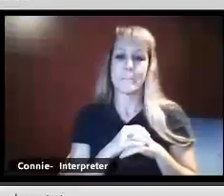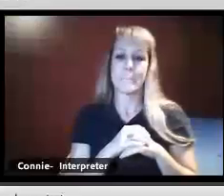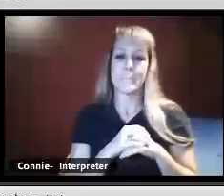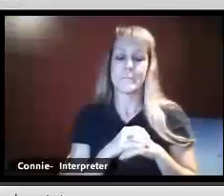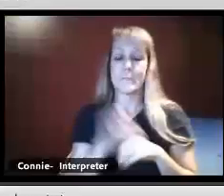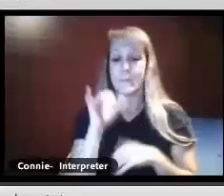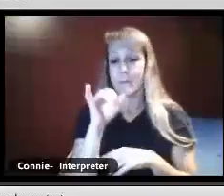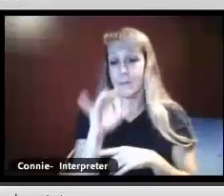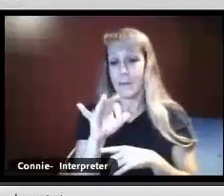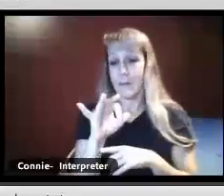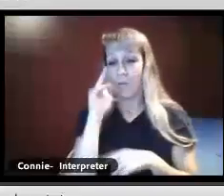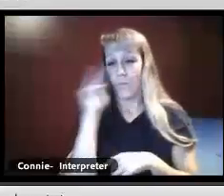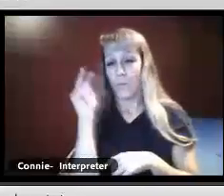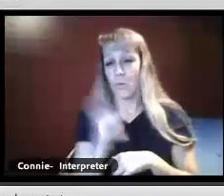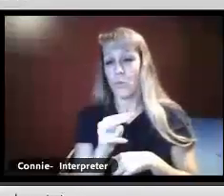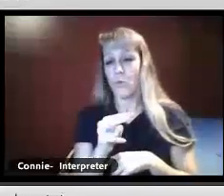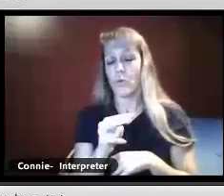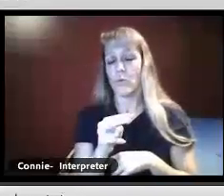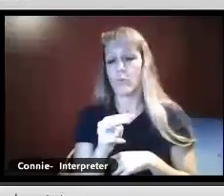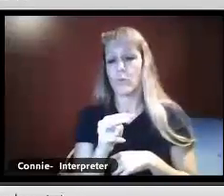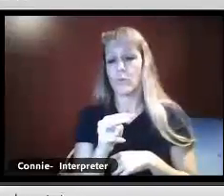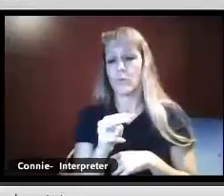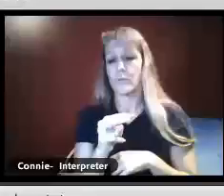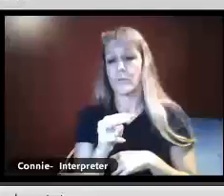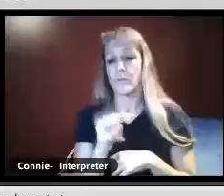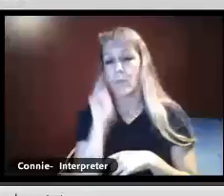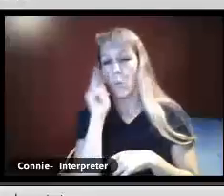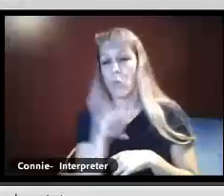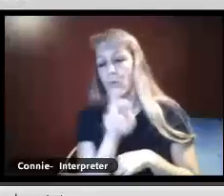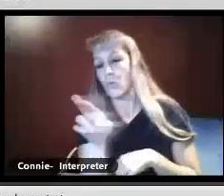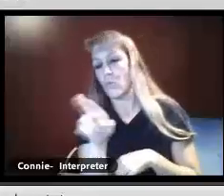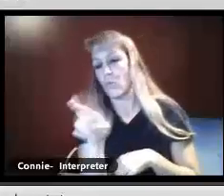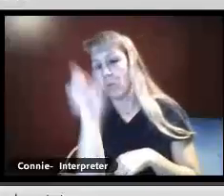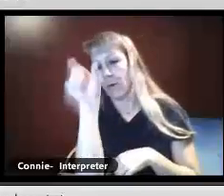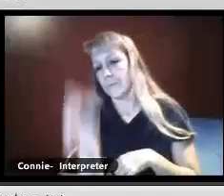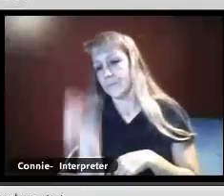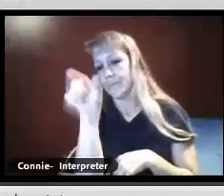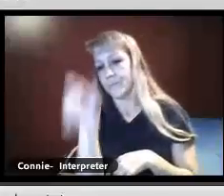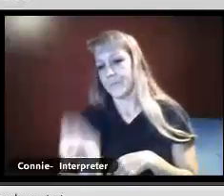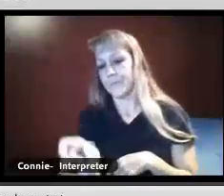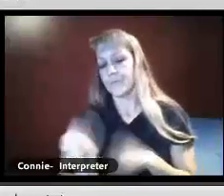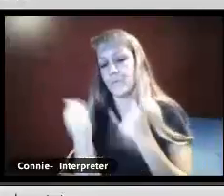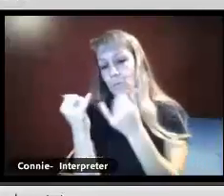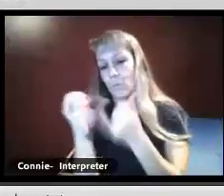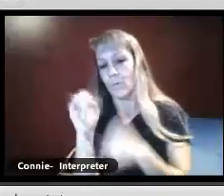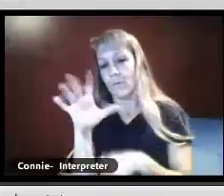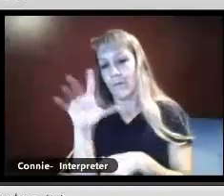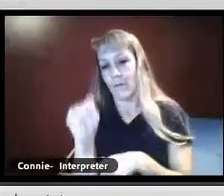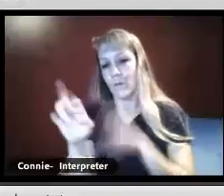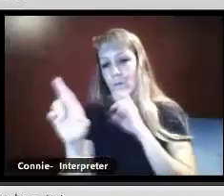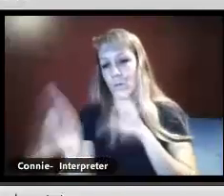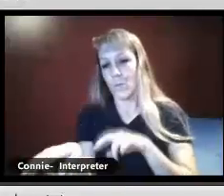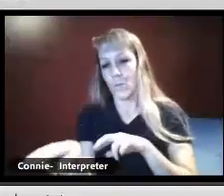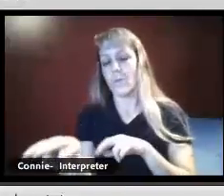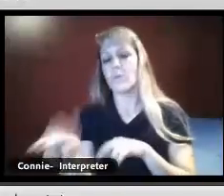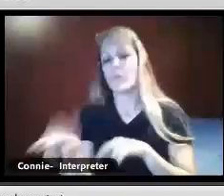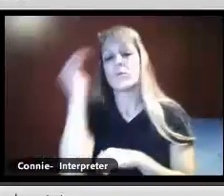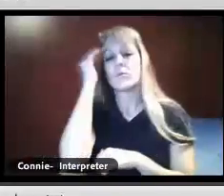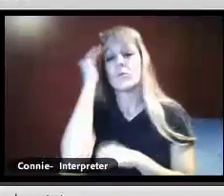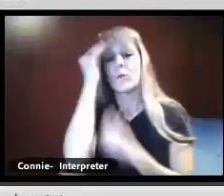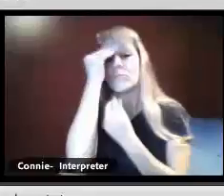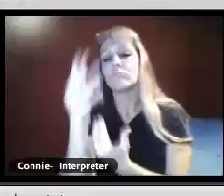If you look at that, again, I'm looking at that right-hand menu, we have current Scout Report. Please know that